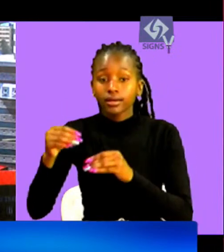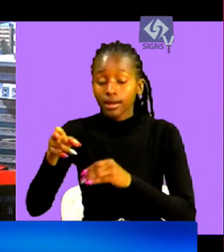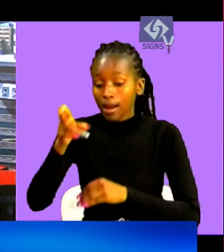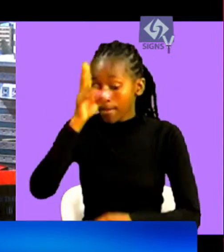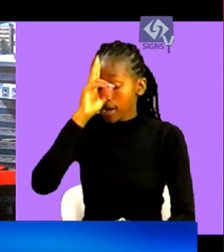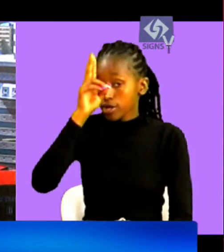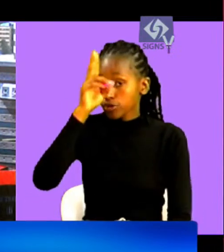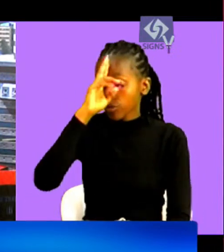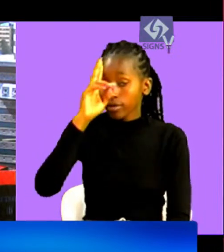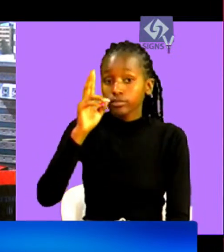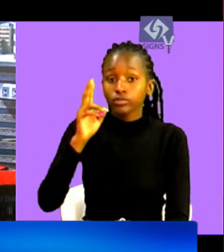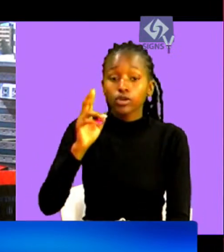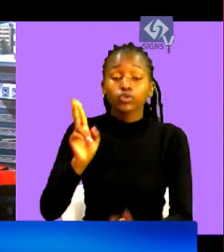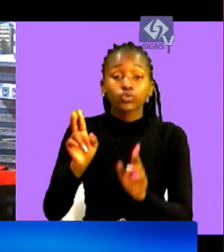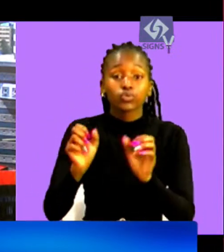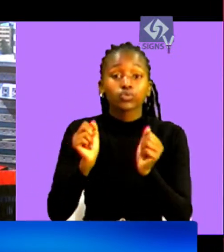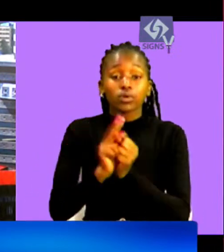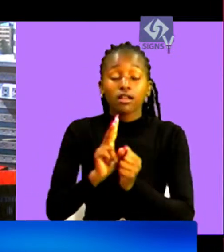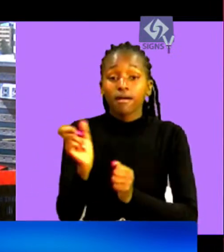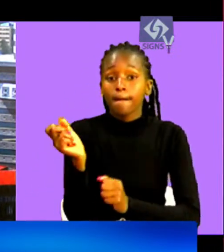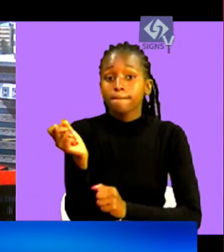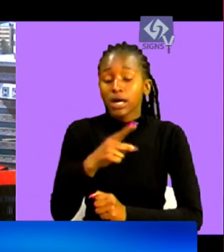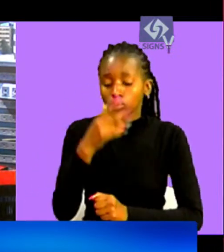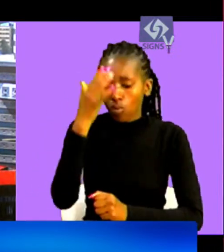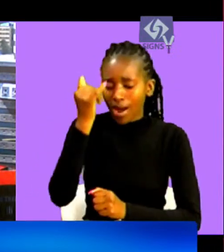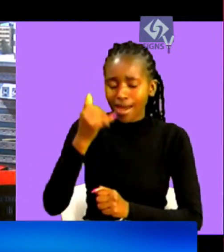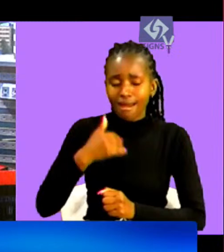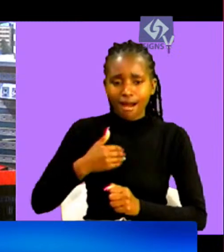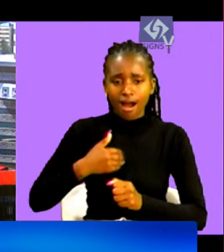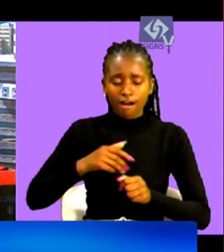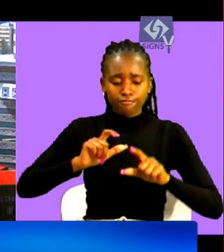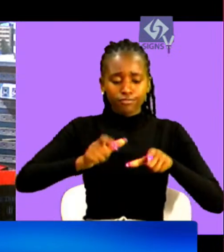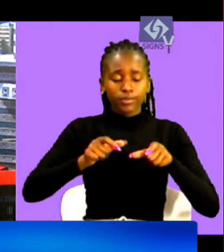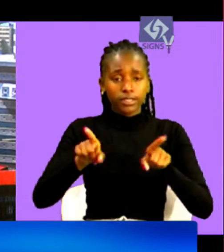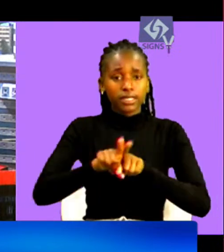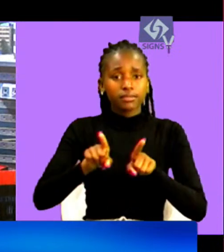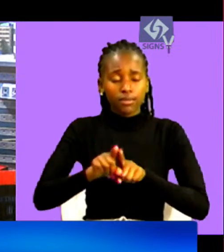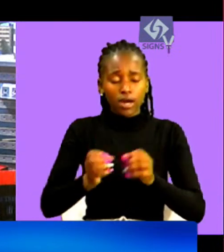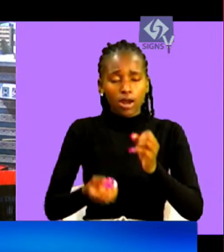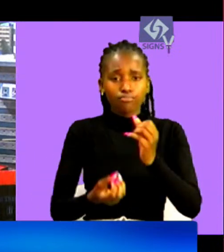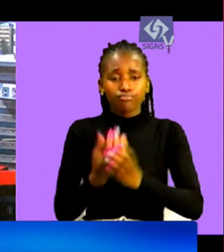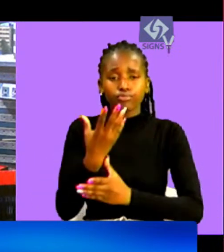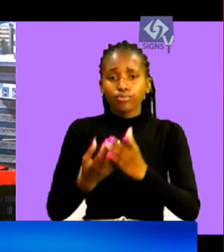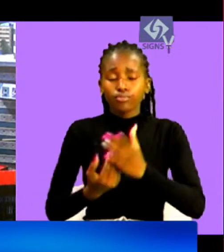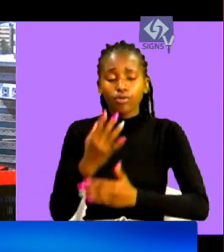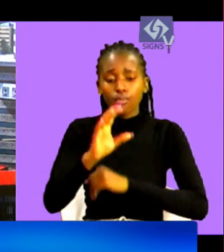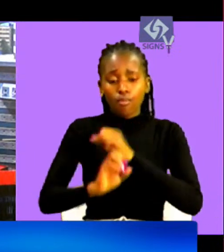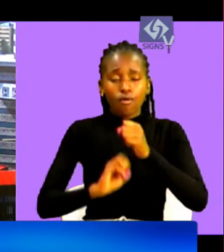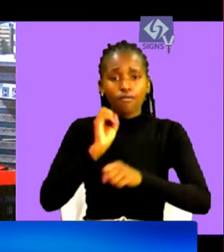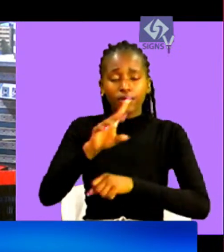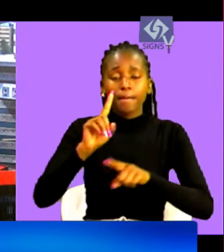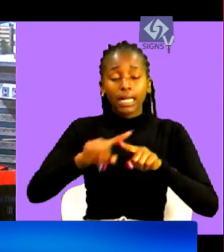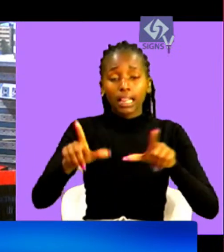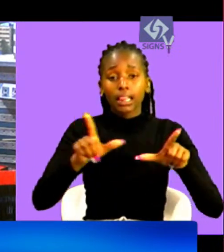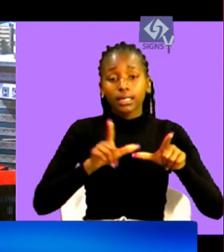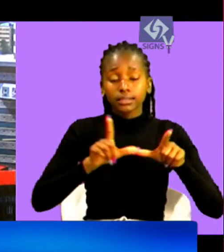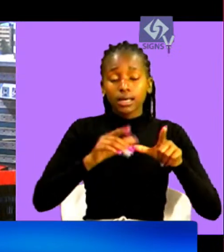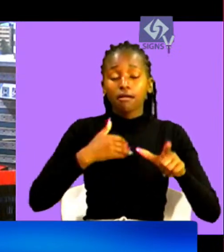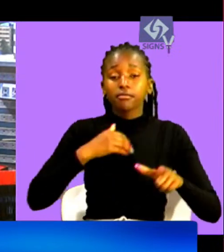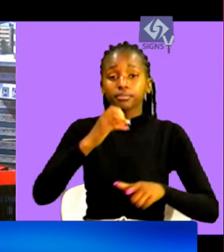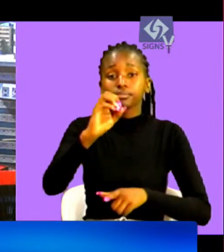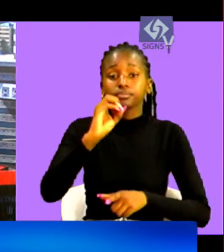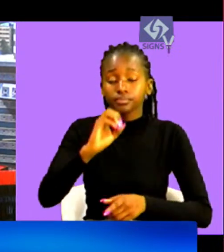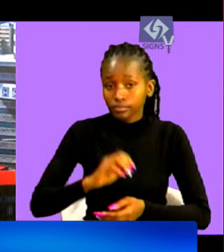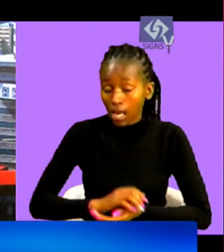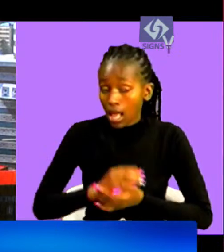film studio and producing films without a valid license. Additionally, Malindi Senior